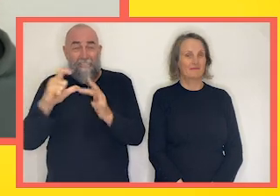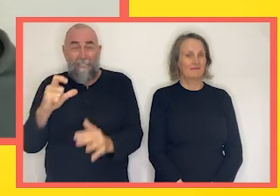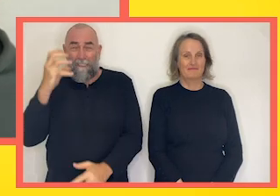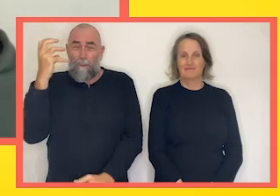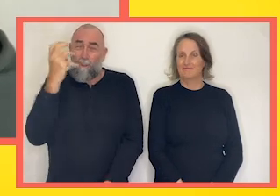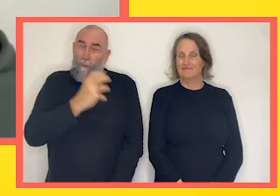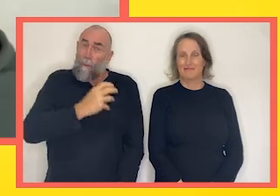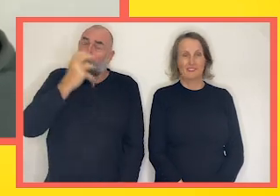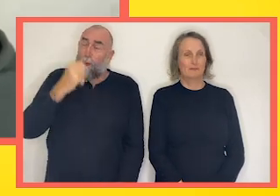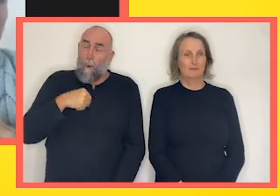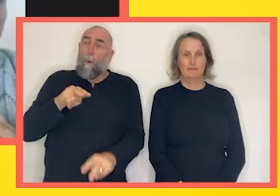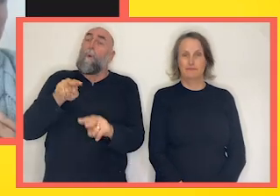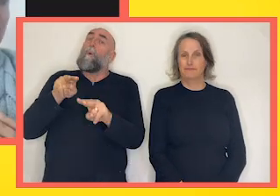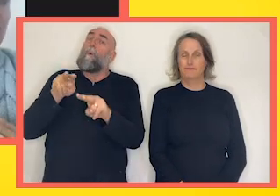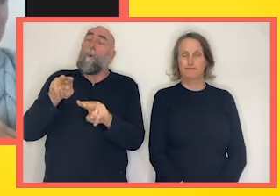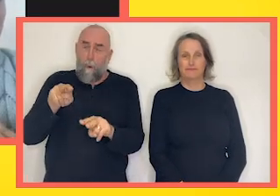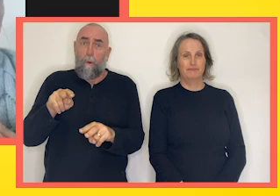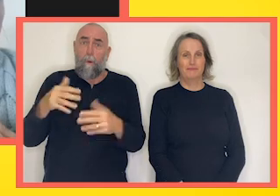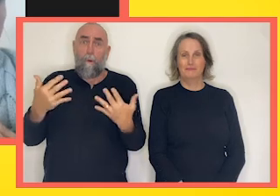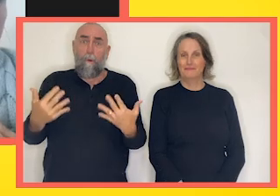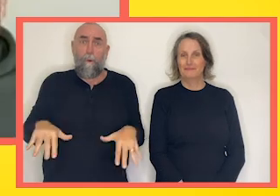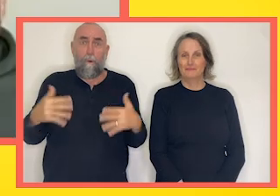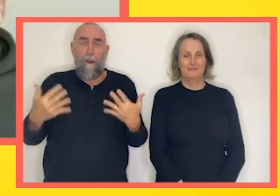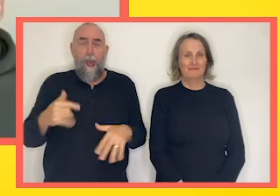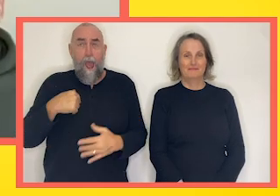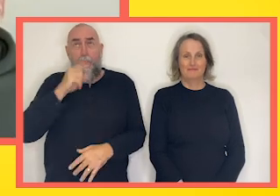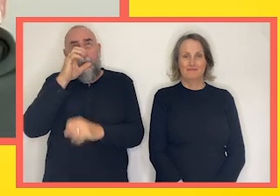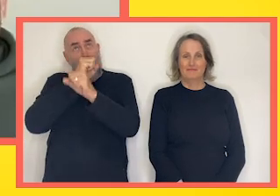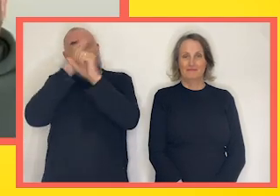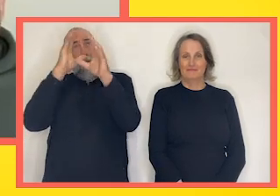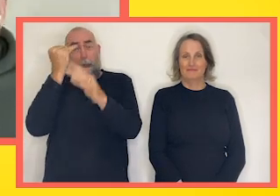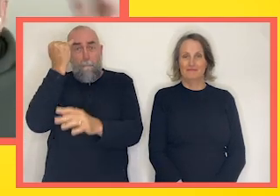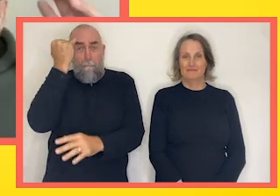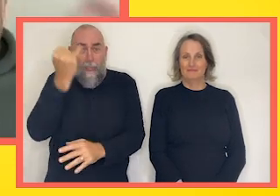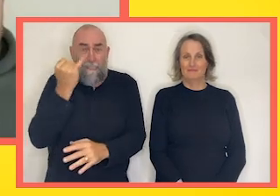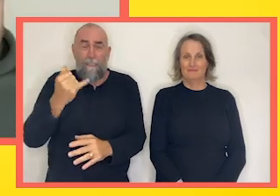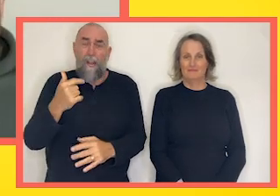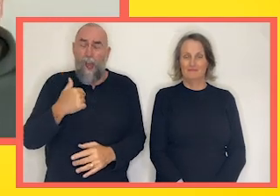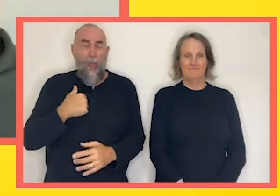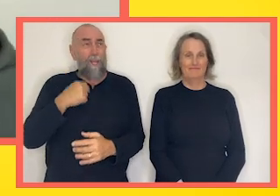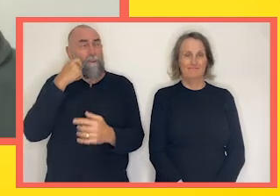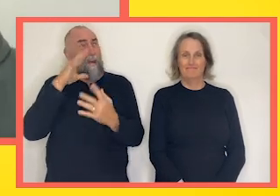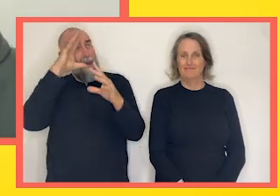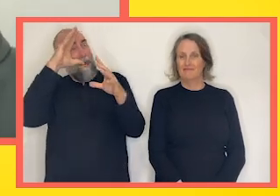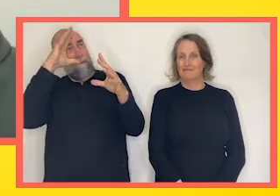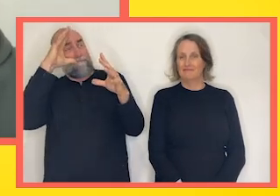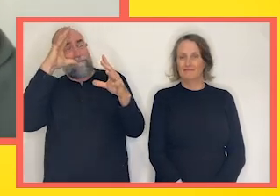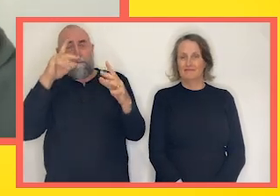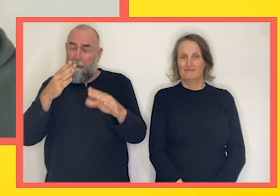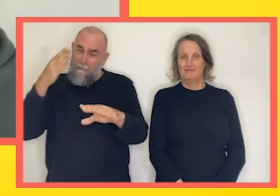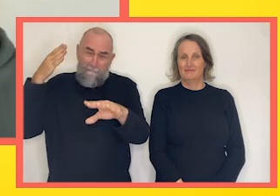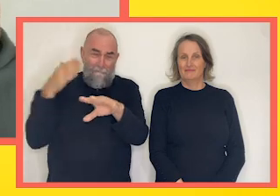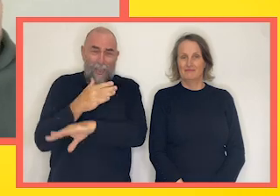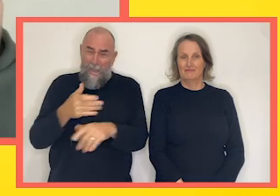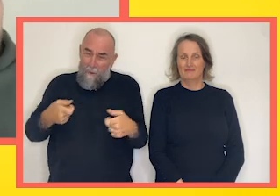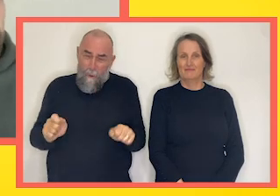seconds. That is terrifying. I just can't imagine. Trying to get my head around how quick that is. It's